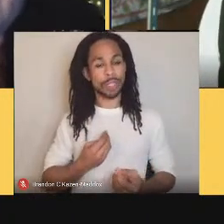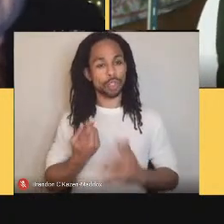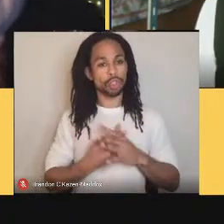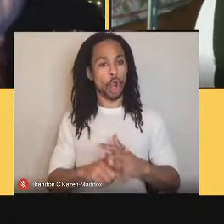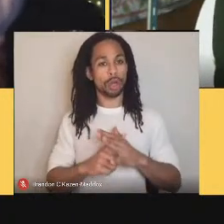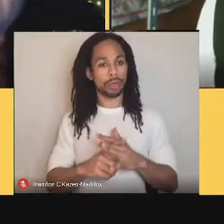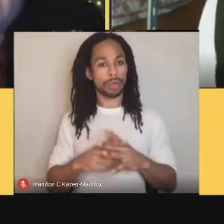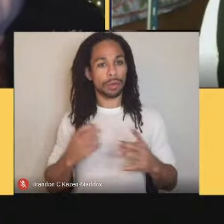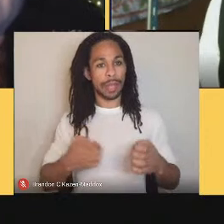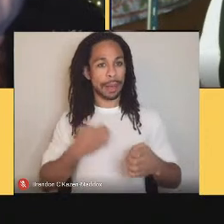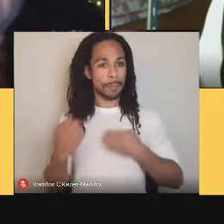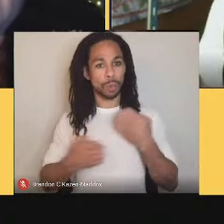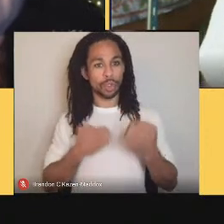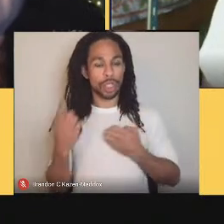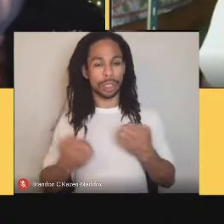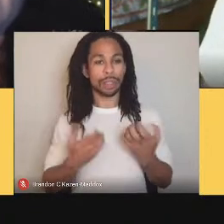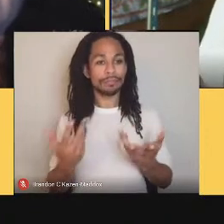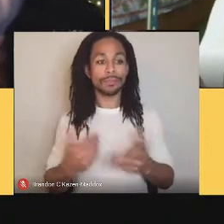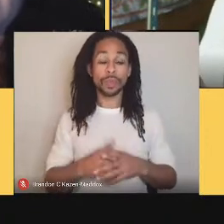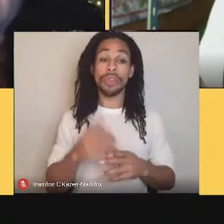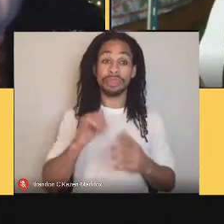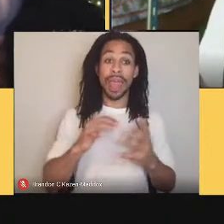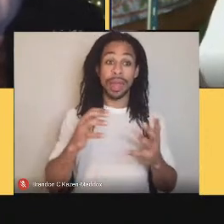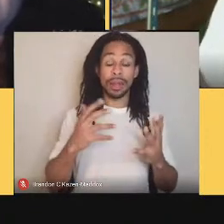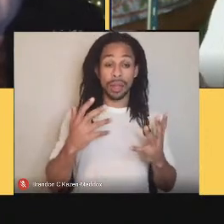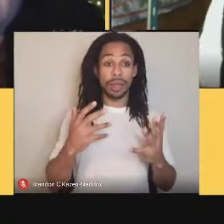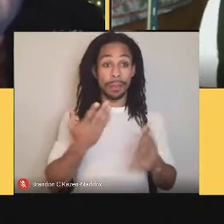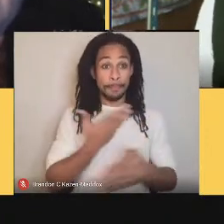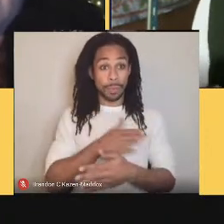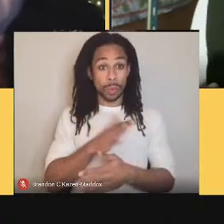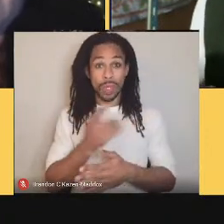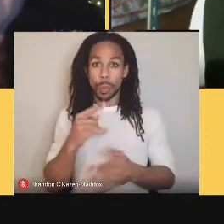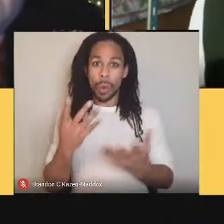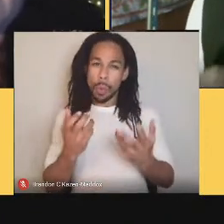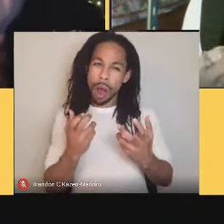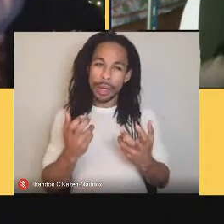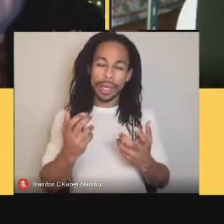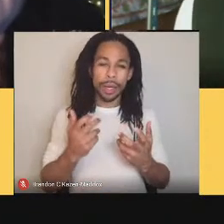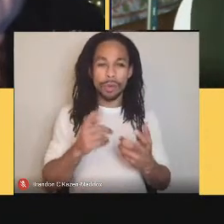Texture, instrumentation, we definitely wanted more of this kind of grooven